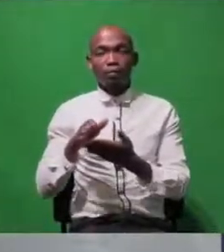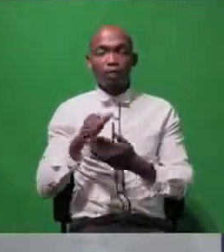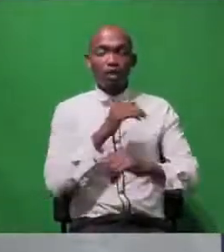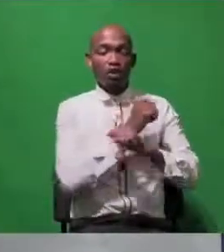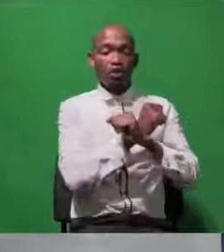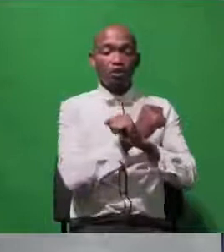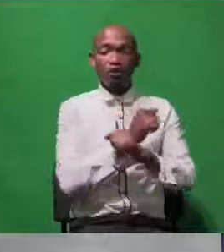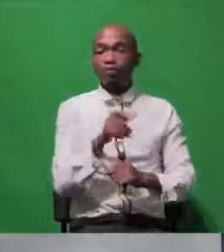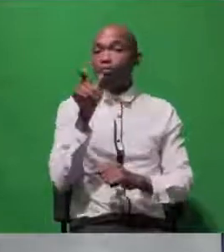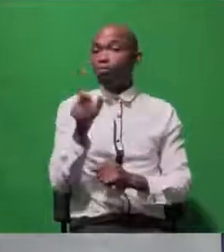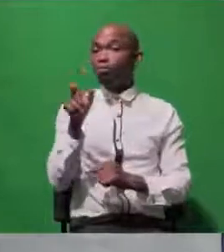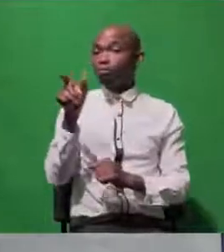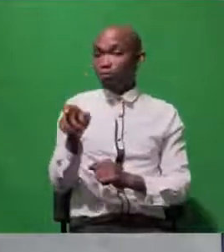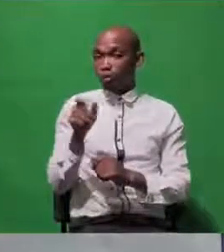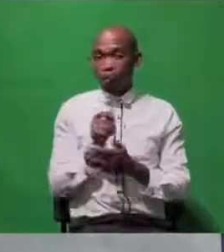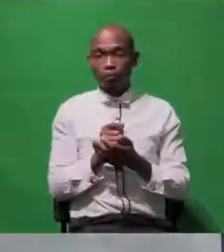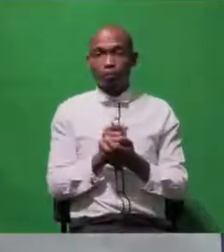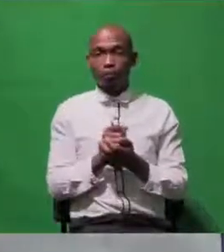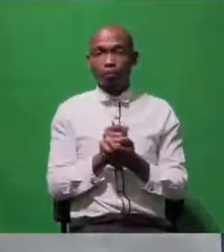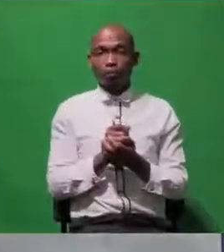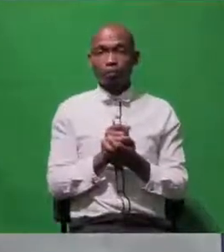to consolidate